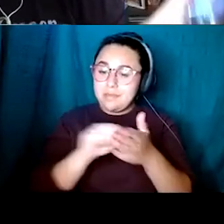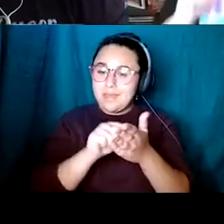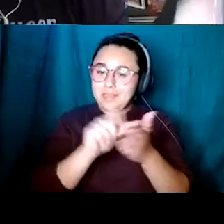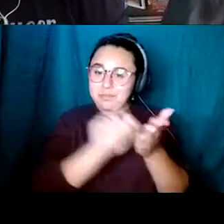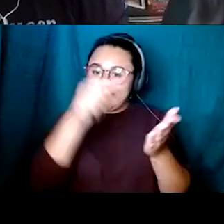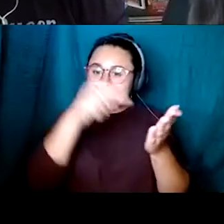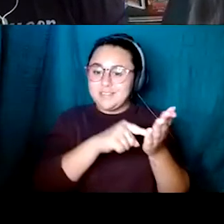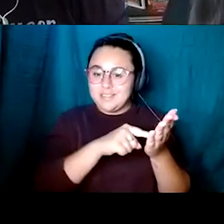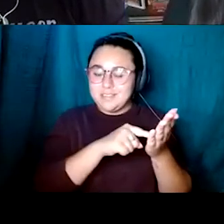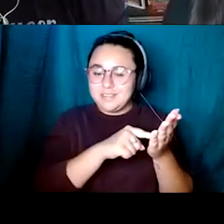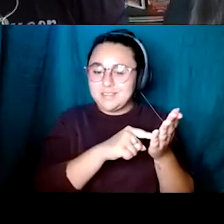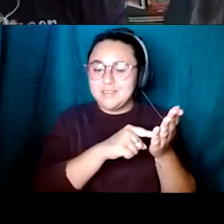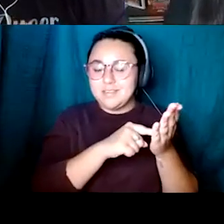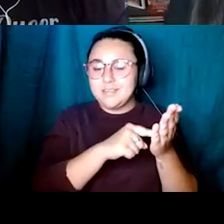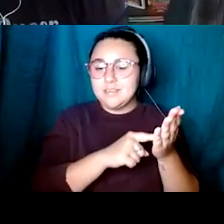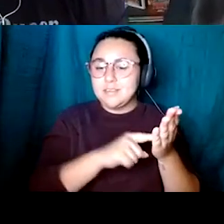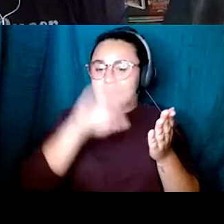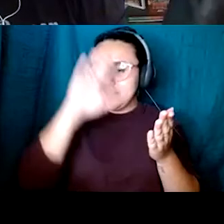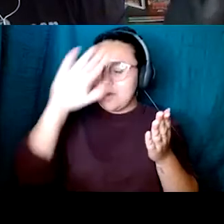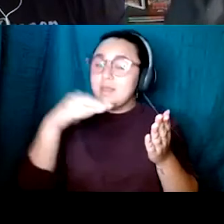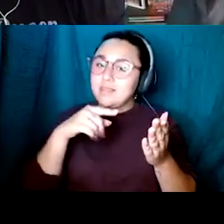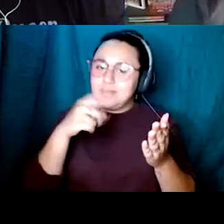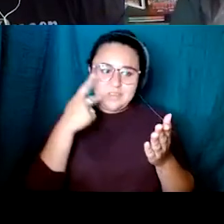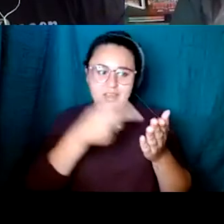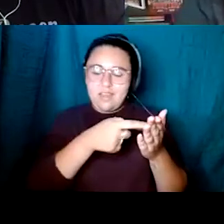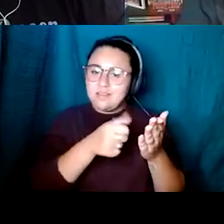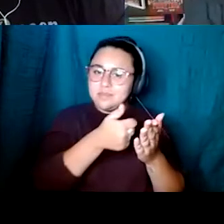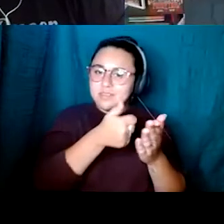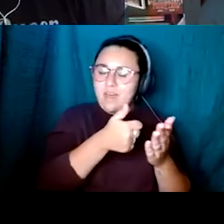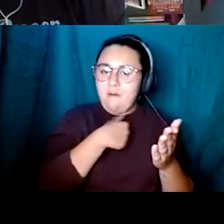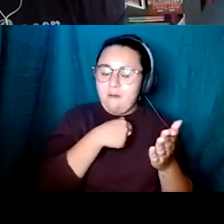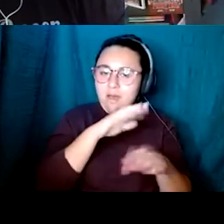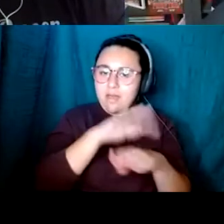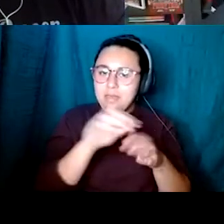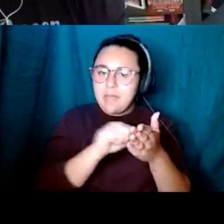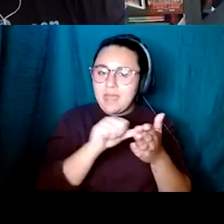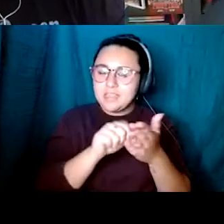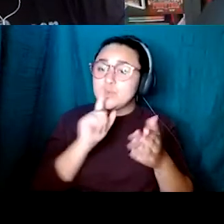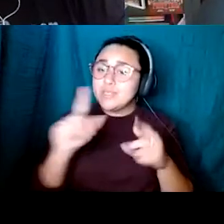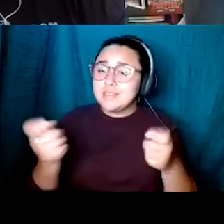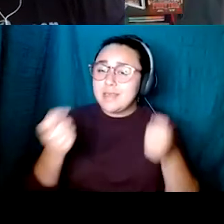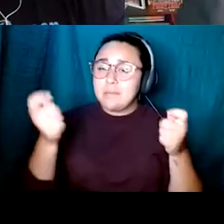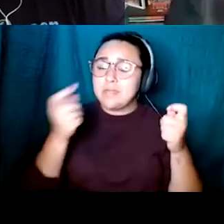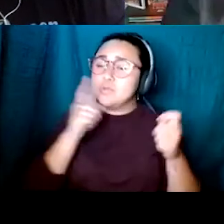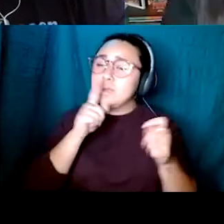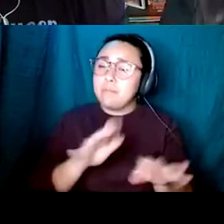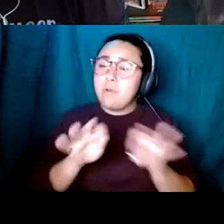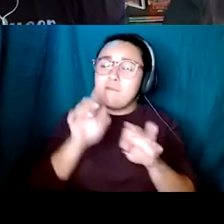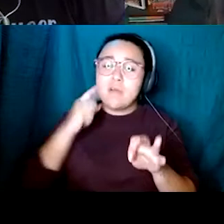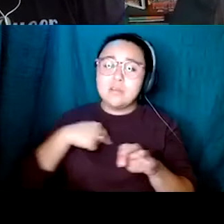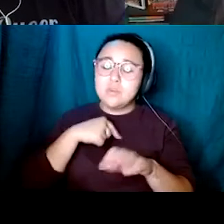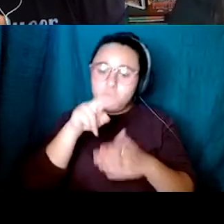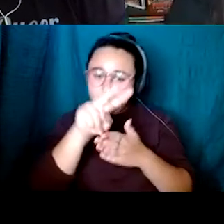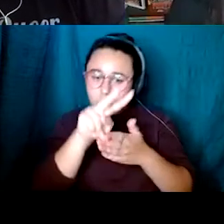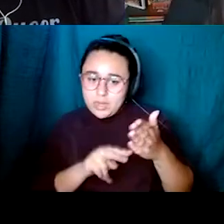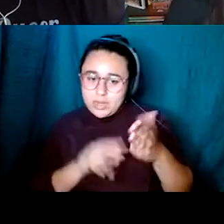that, and that it's a celebration, that it's not, I mean, that was really important for us too, when we were going through submissions, is, you know,